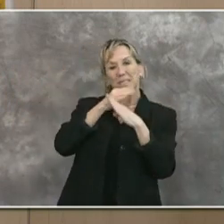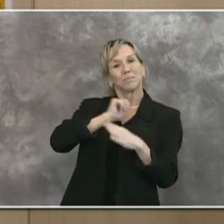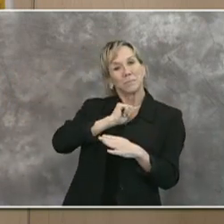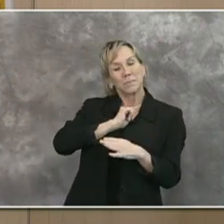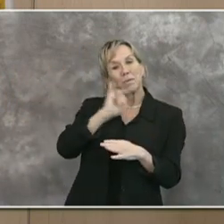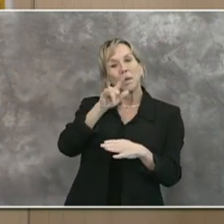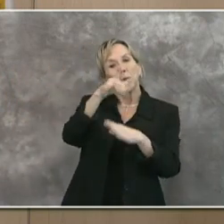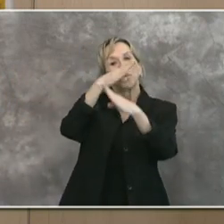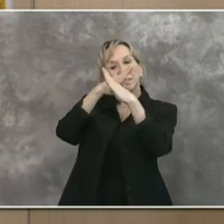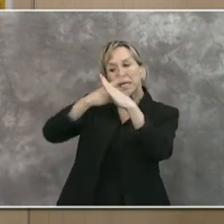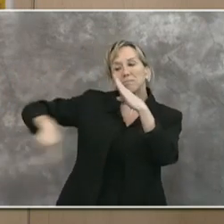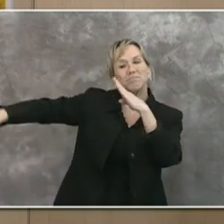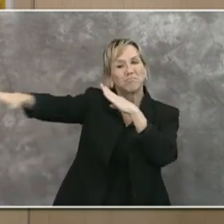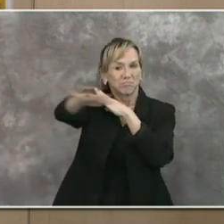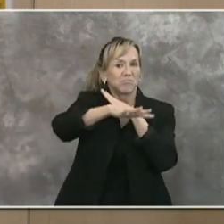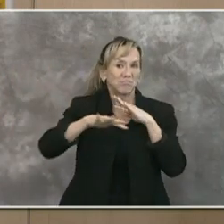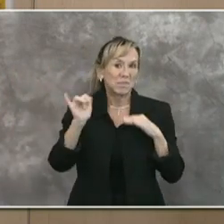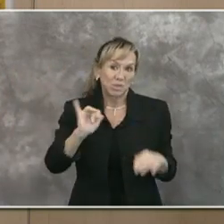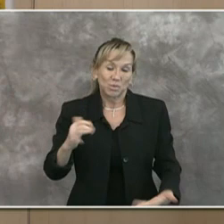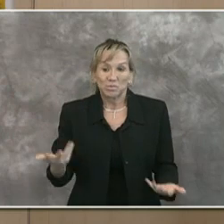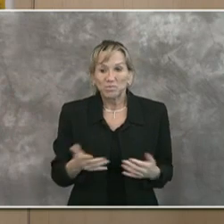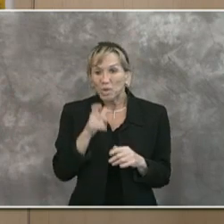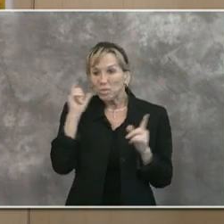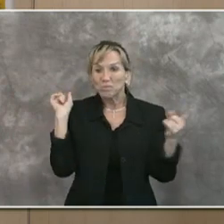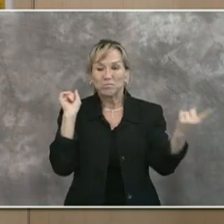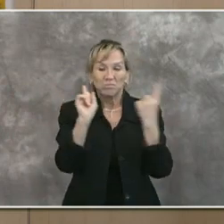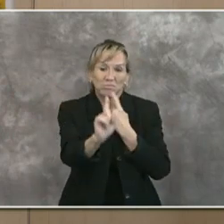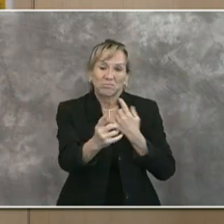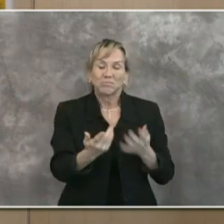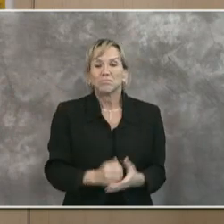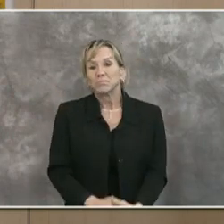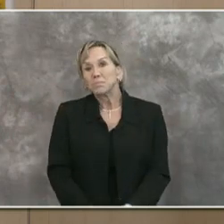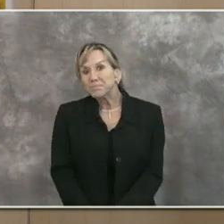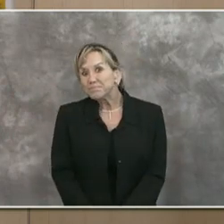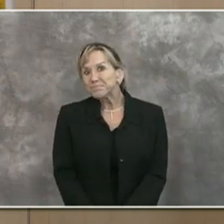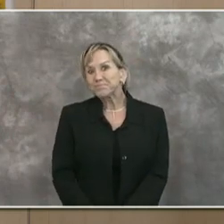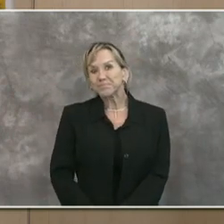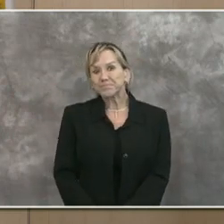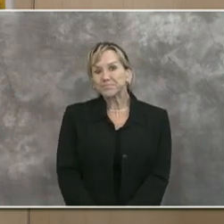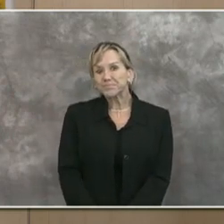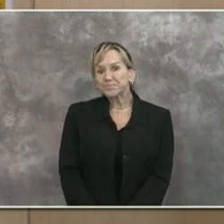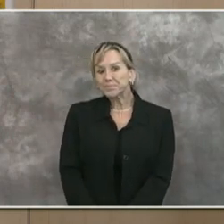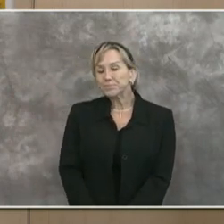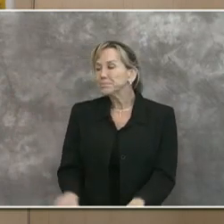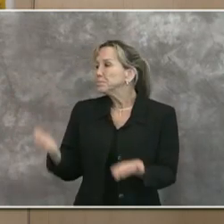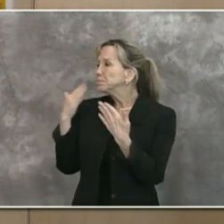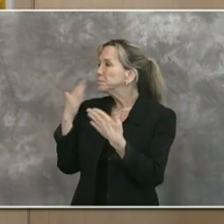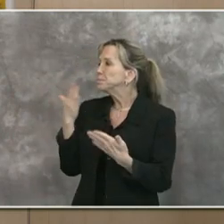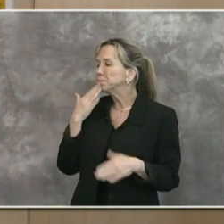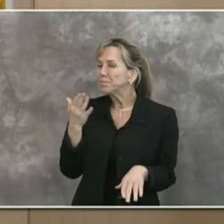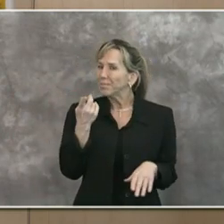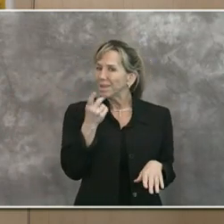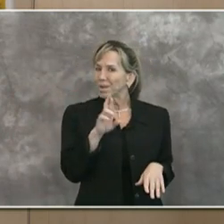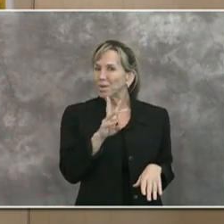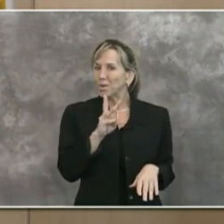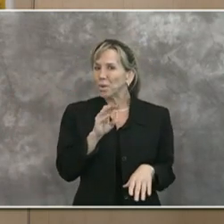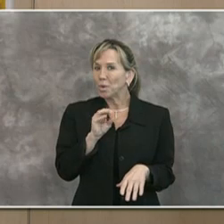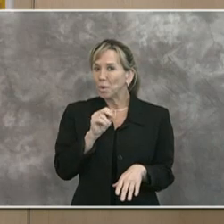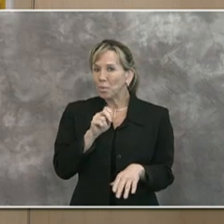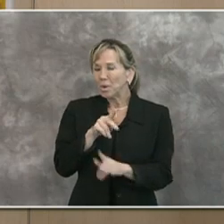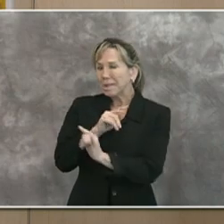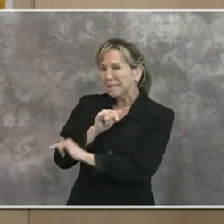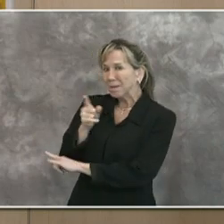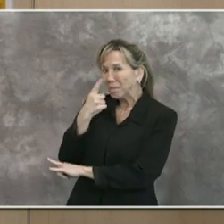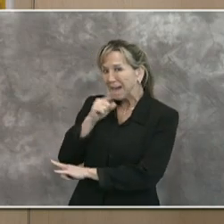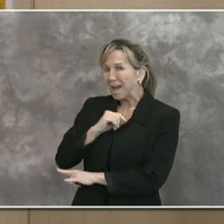yourself and you potentially protect the person that you're coming in contact with. All right, thank you, Dr. Wooten. I actually, if you could stay there, I